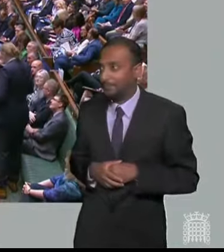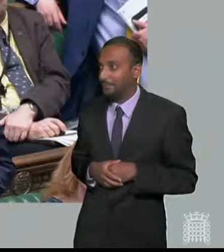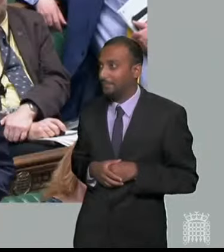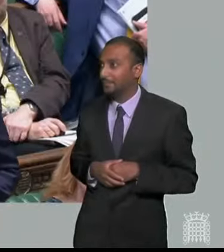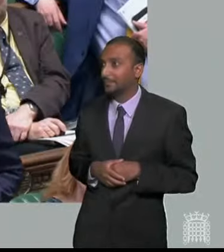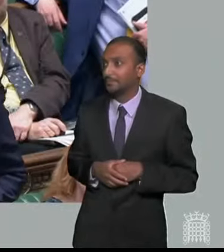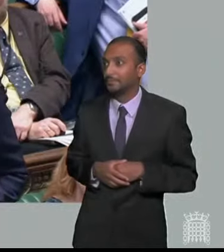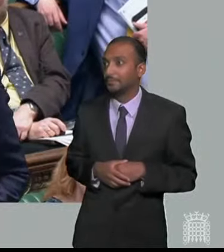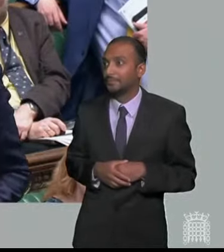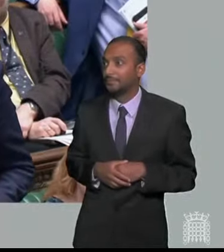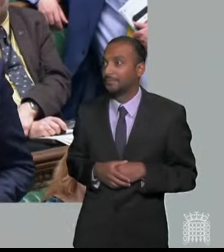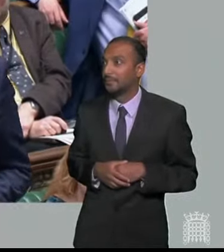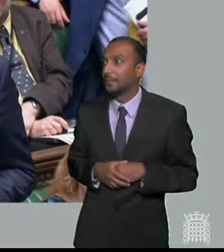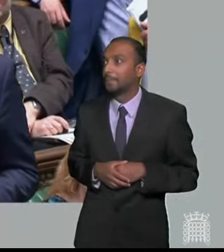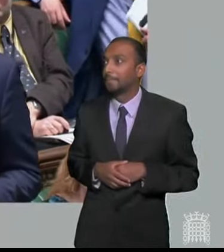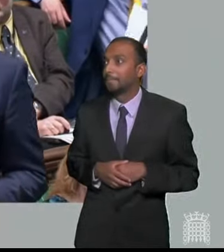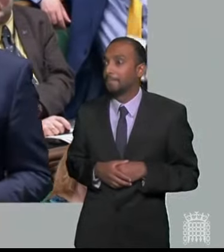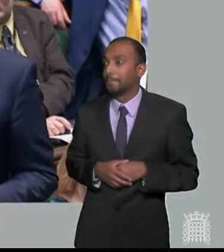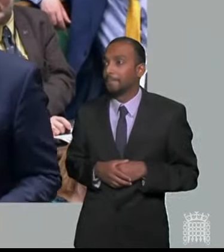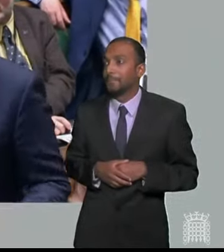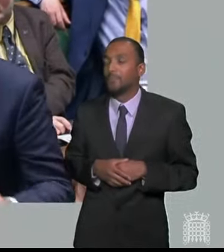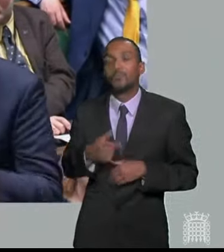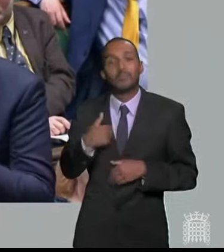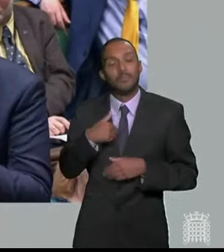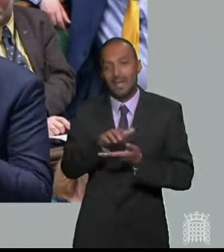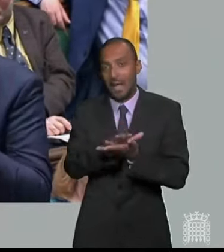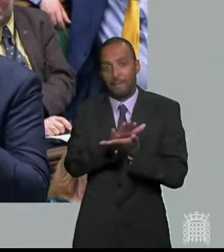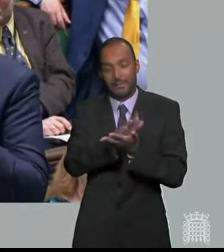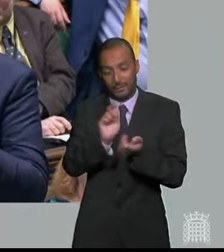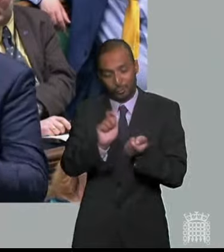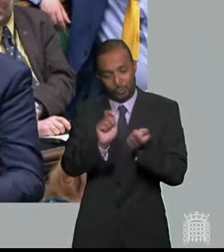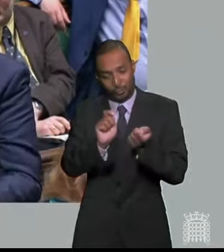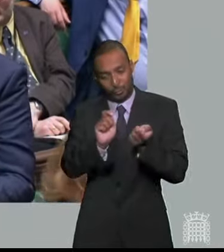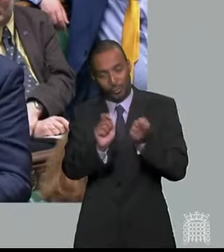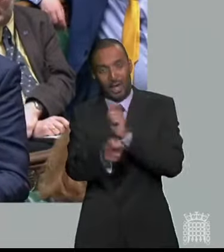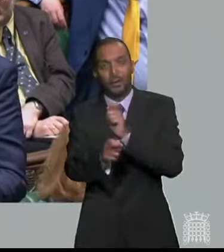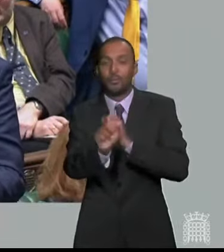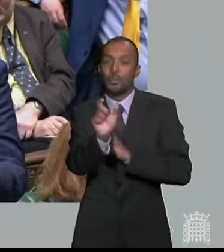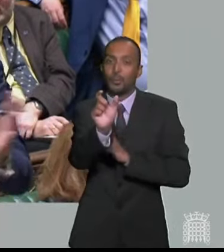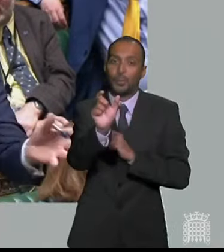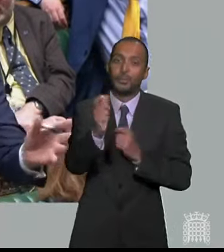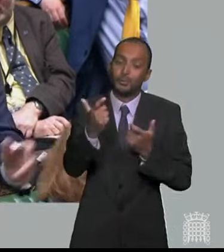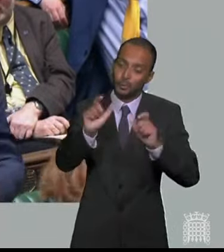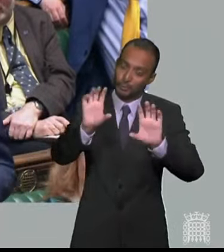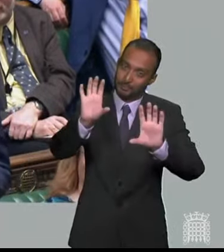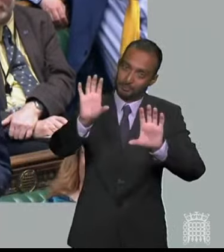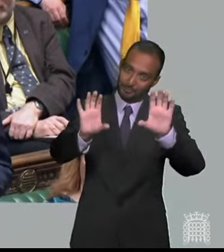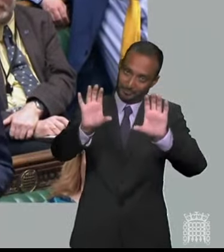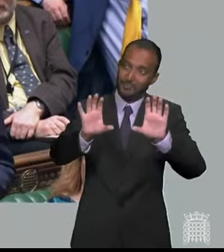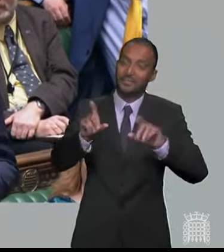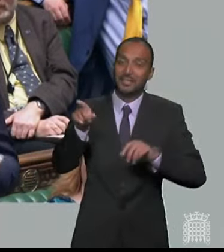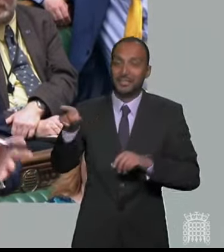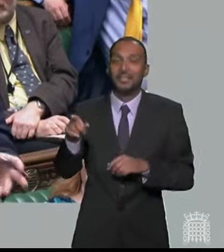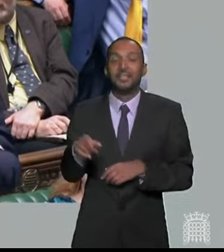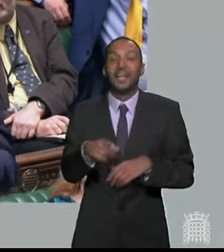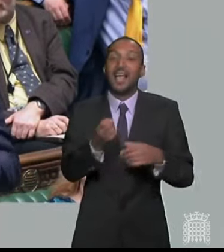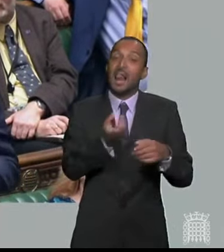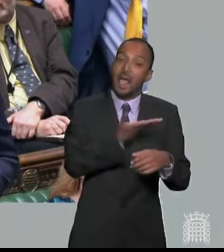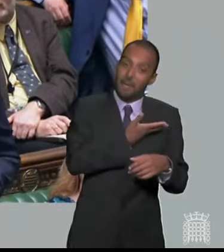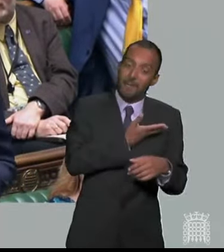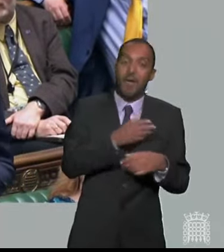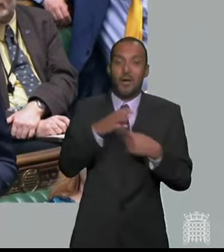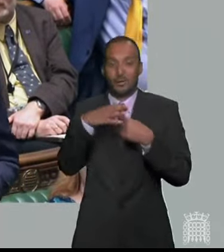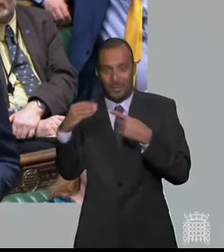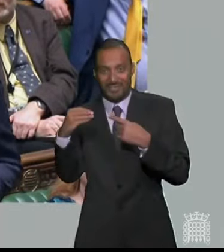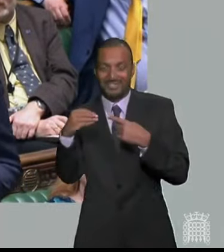Happy to change the offending word with bottom. Given that the Tories and Labour are two cheeks of the same bottom, offering no change, no